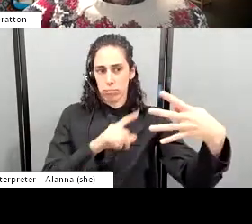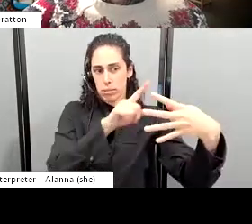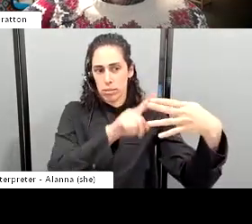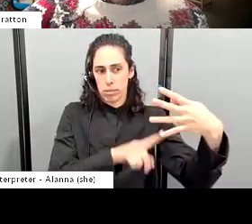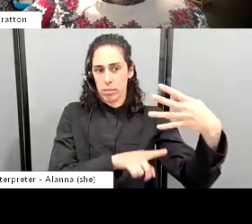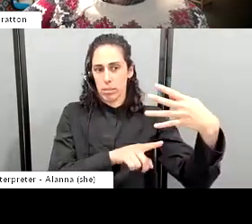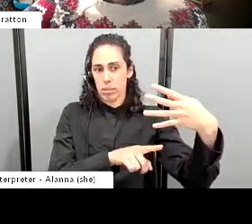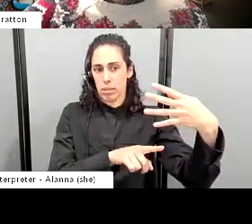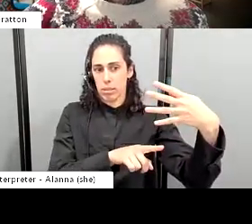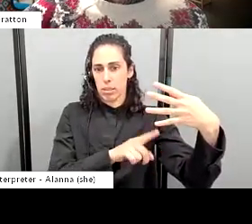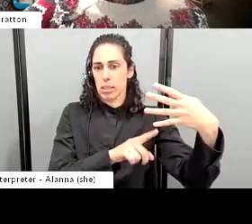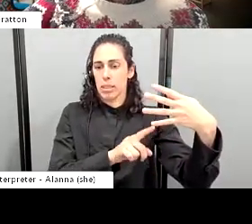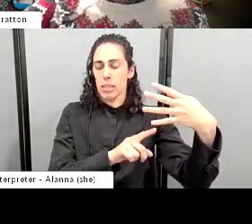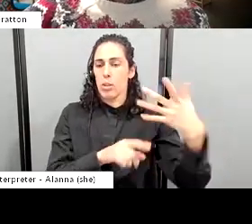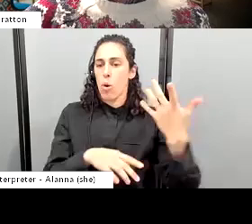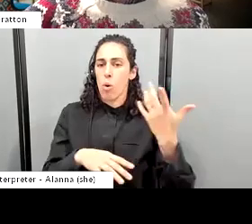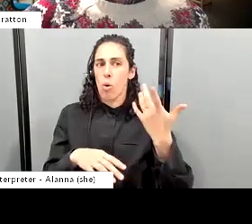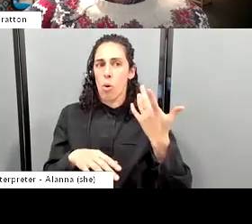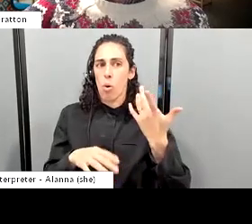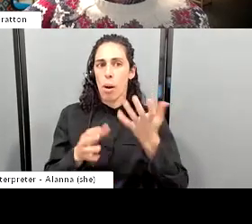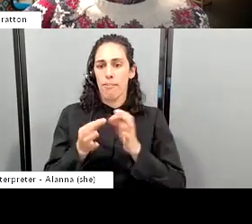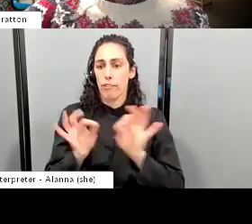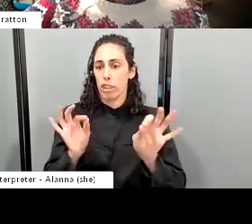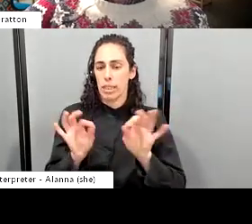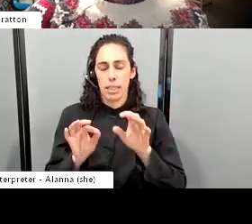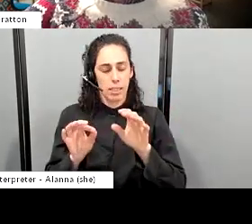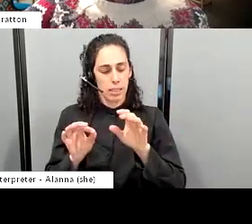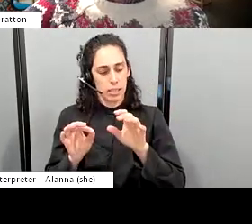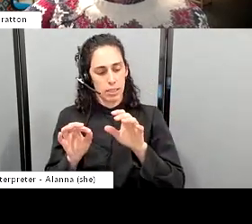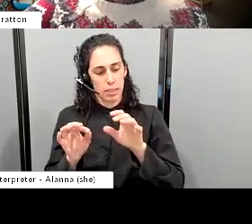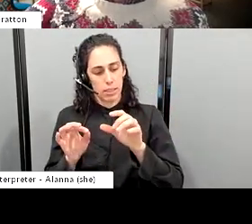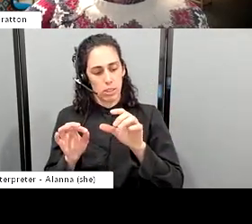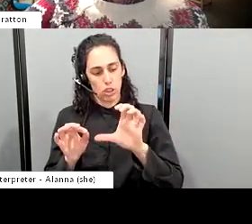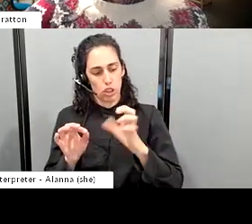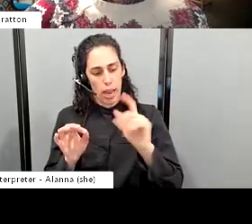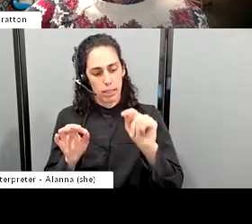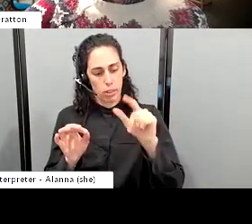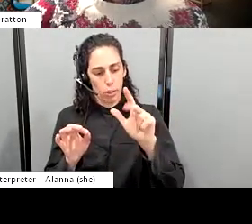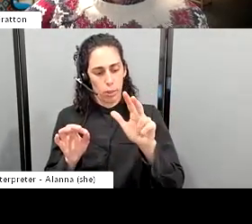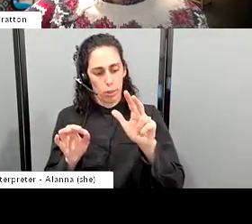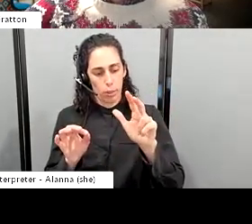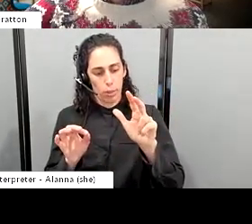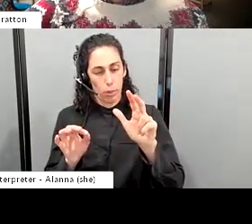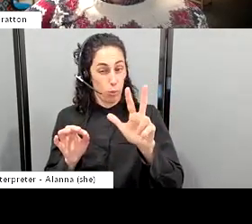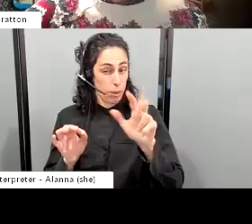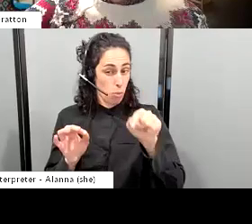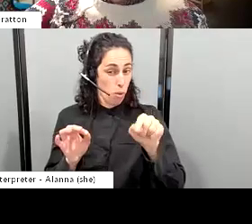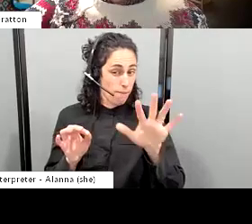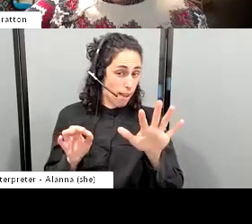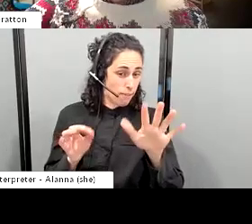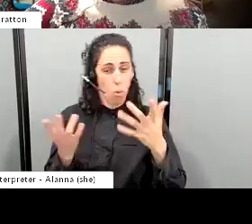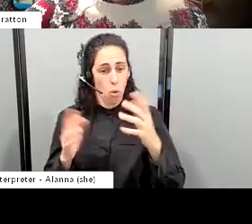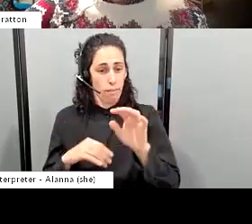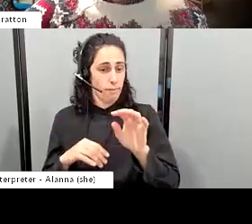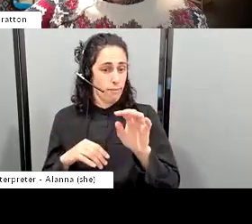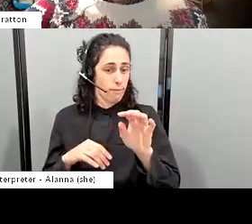ChatGPT 3.5 or 4 legacy, should allow you to do it. Yeah, also Alejandro